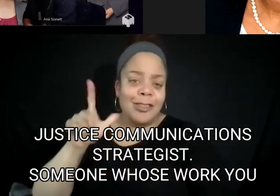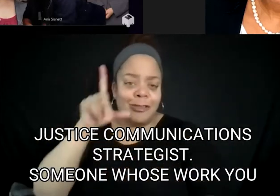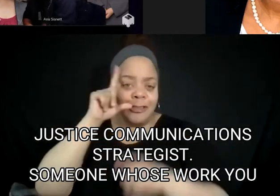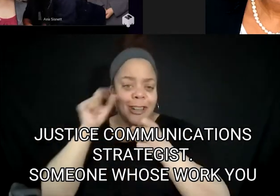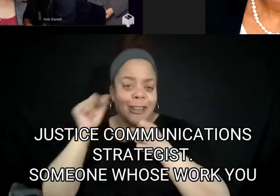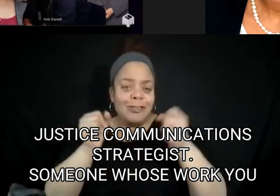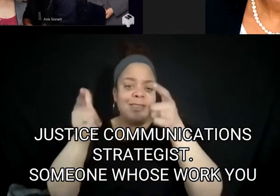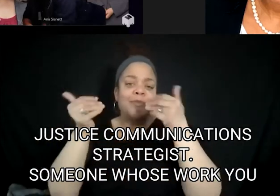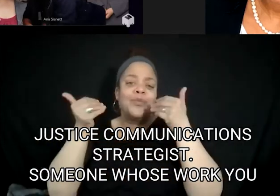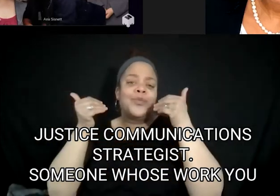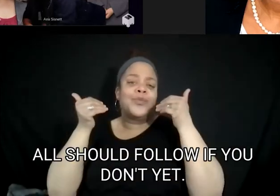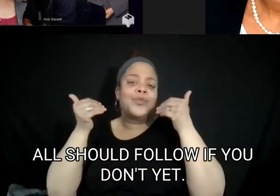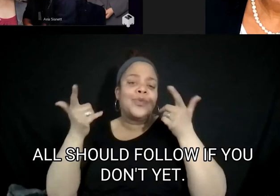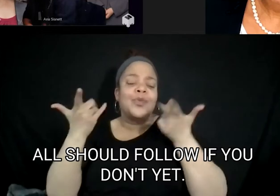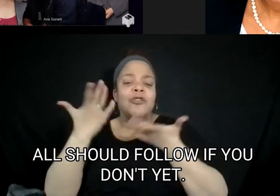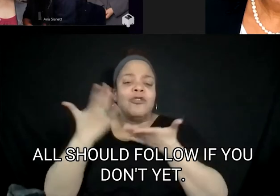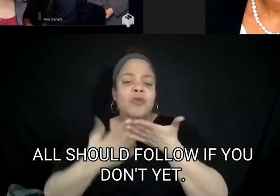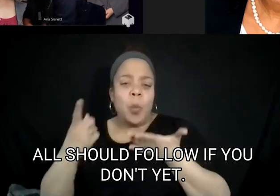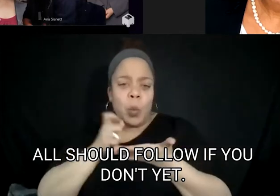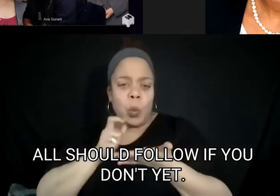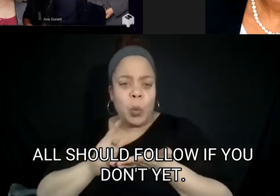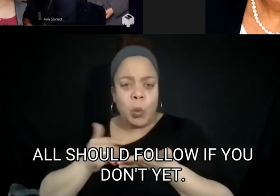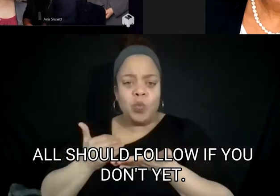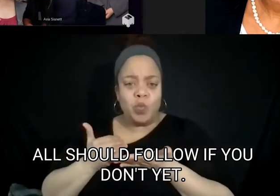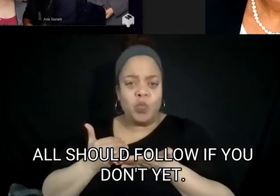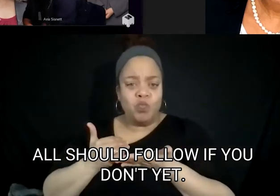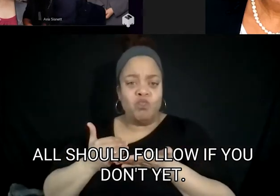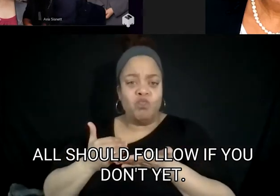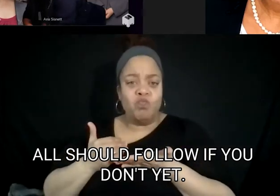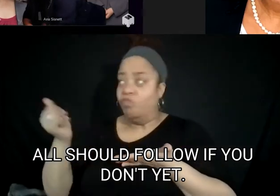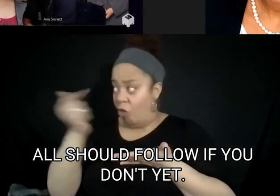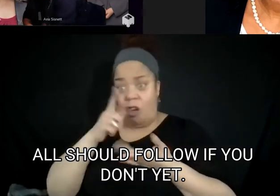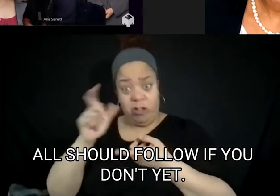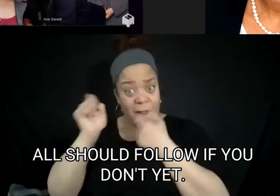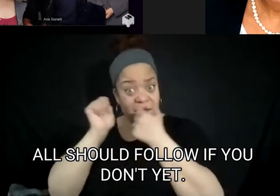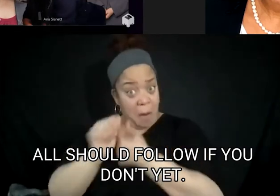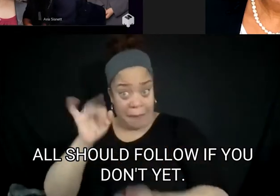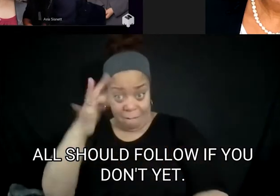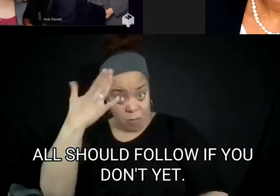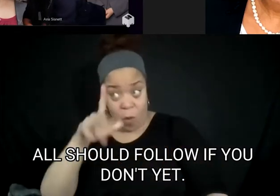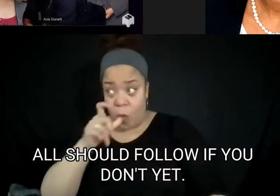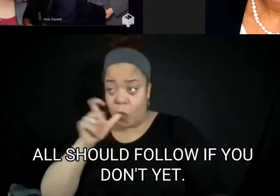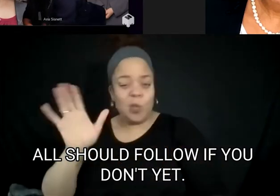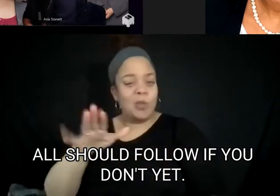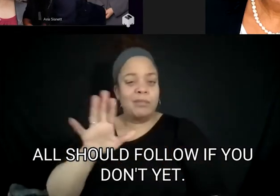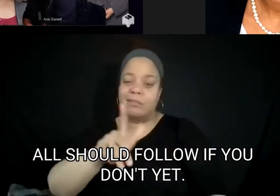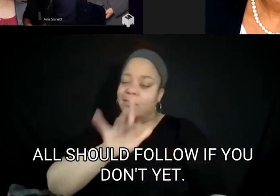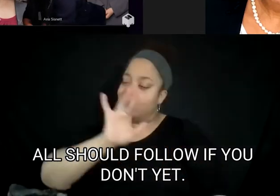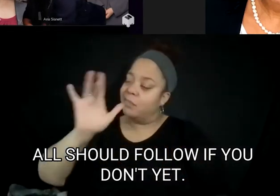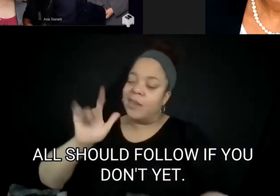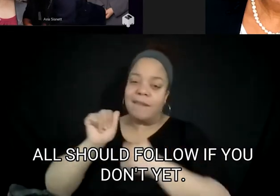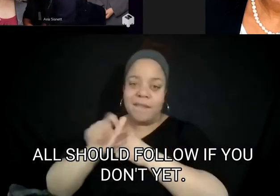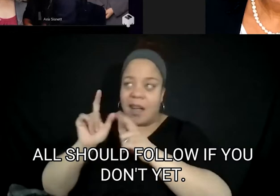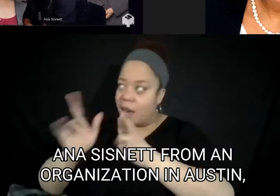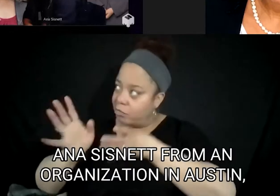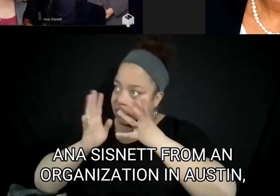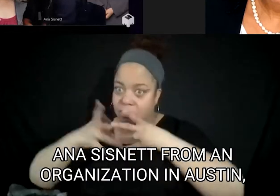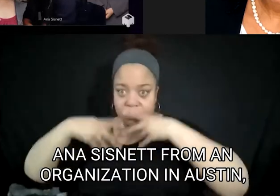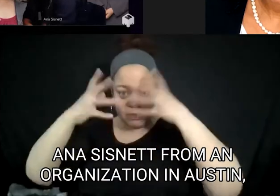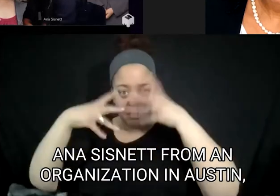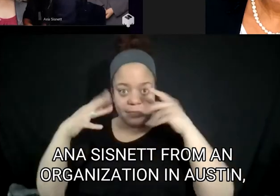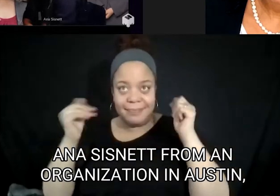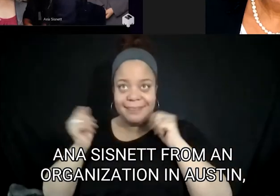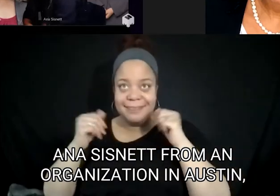Austin Freenet, which was an organization in Austin, Texas, which way back in 2002 was trying to help